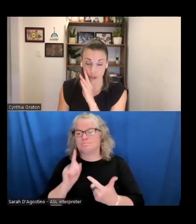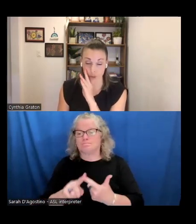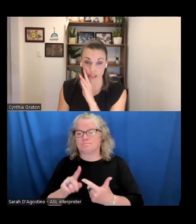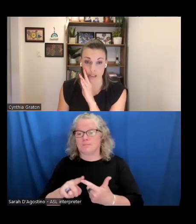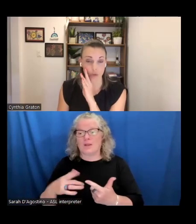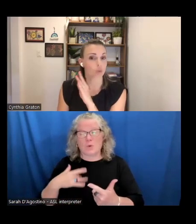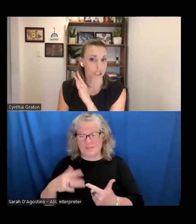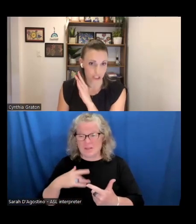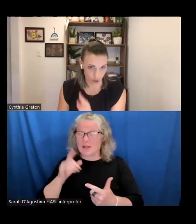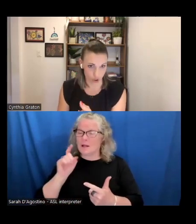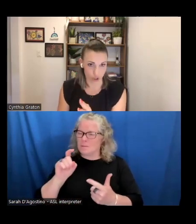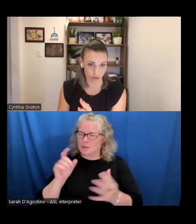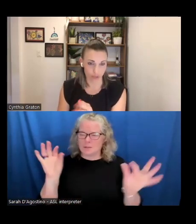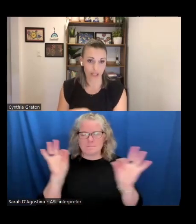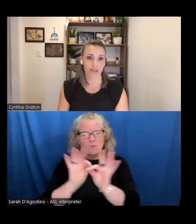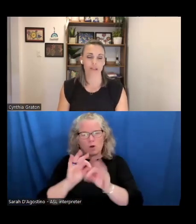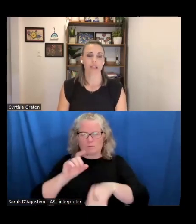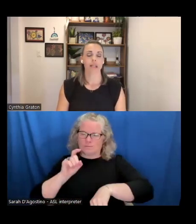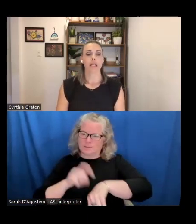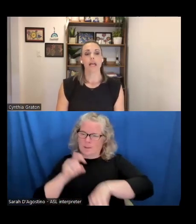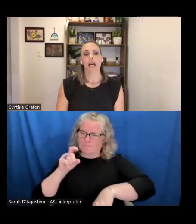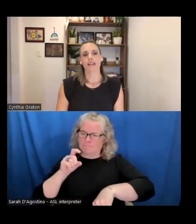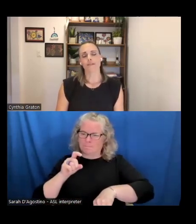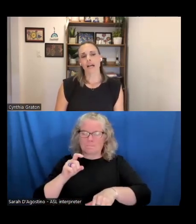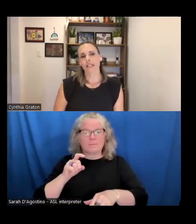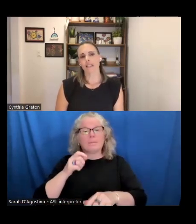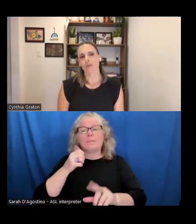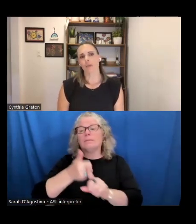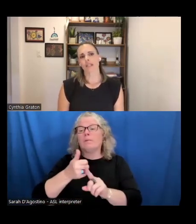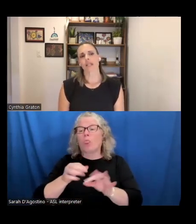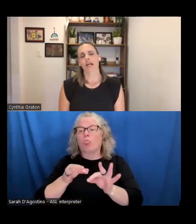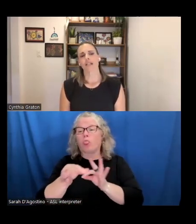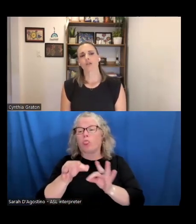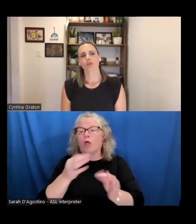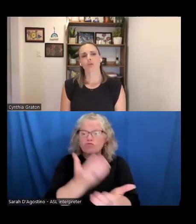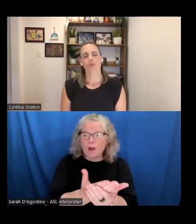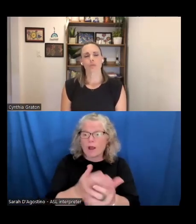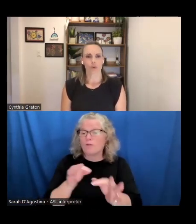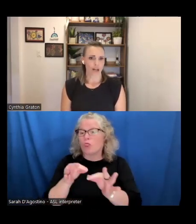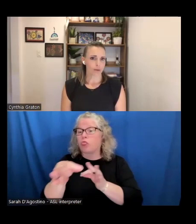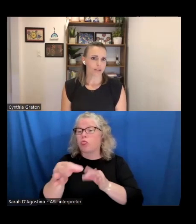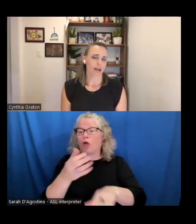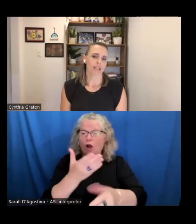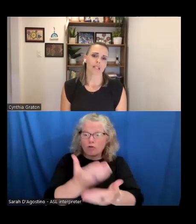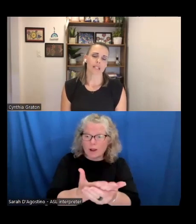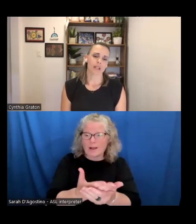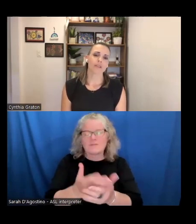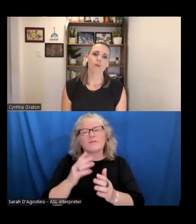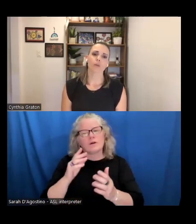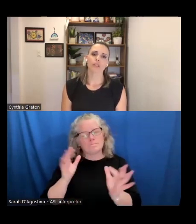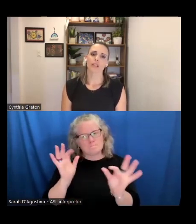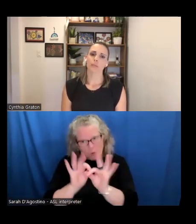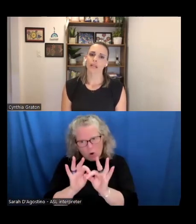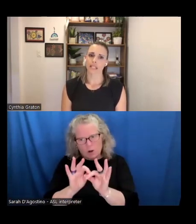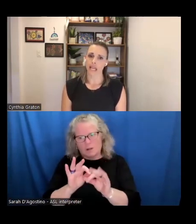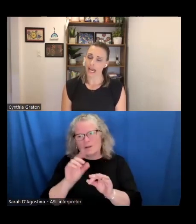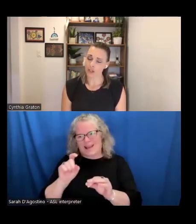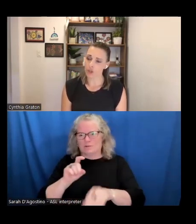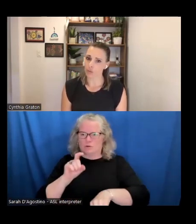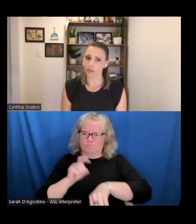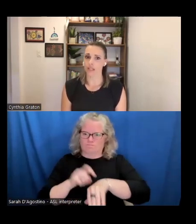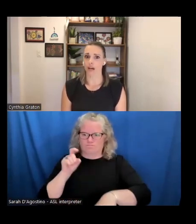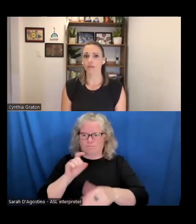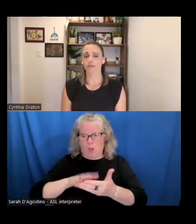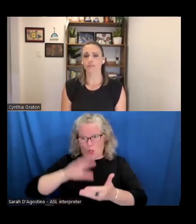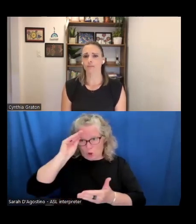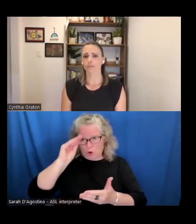very frequent. We need to solve that. And finally, we decided to prioritize his difficulty keeping his hands